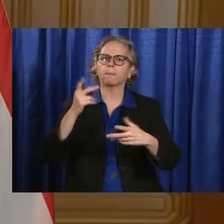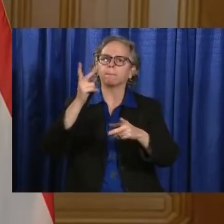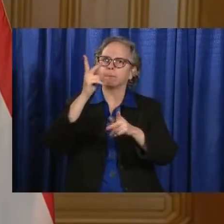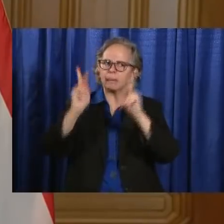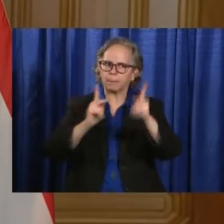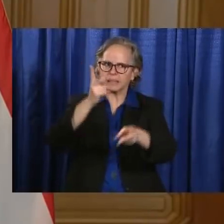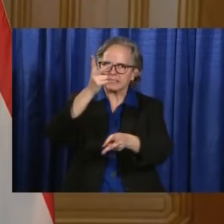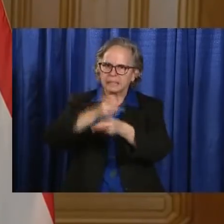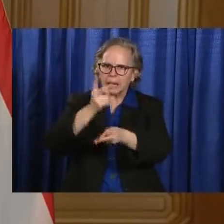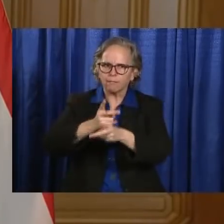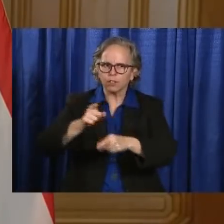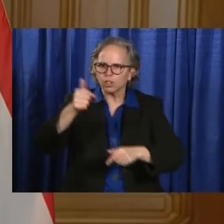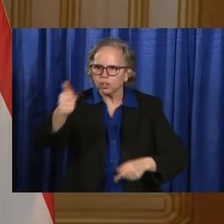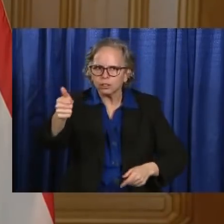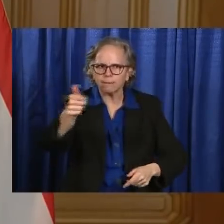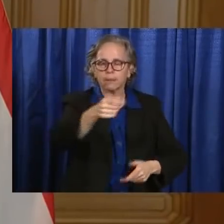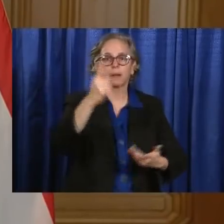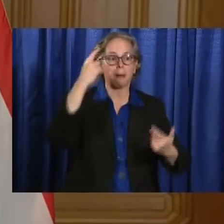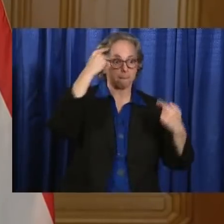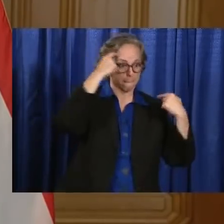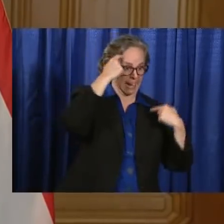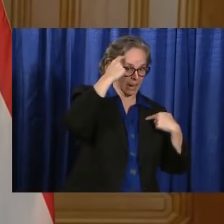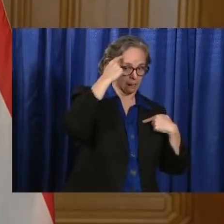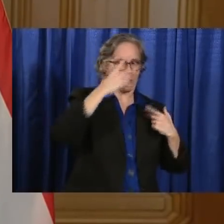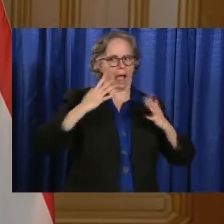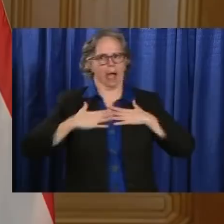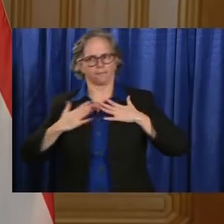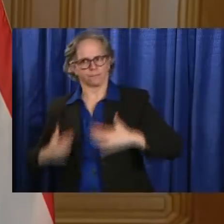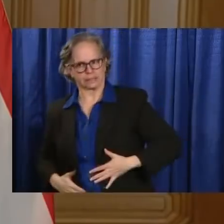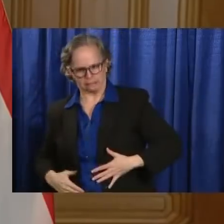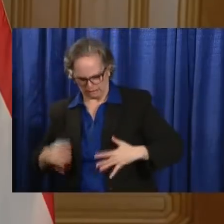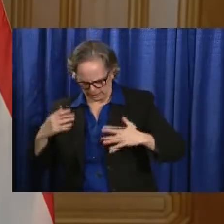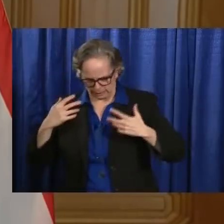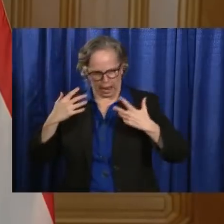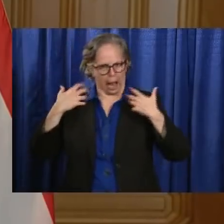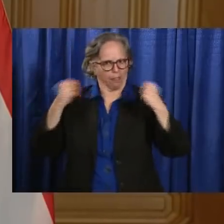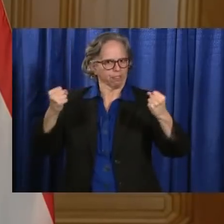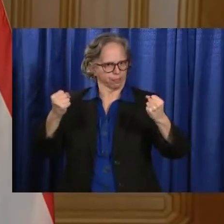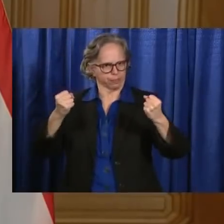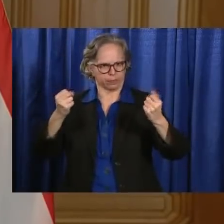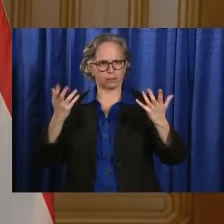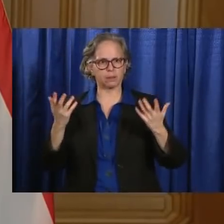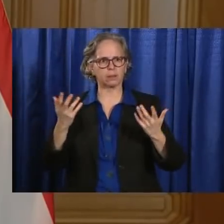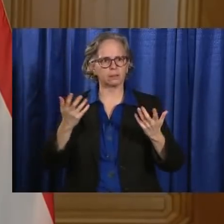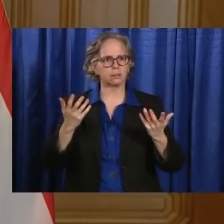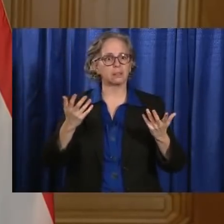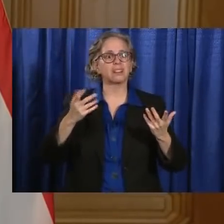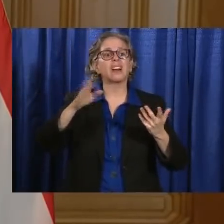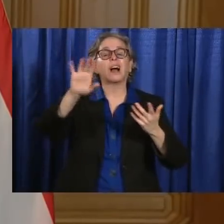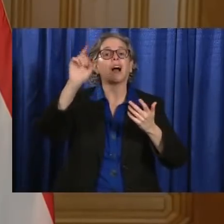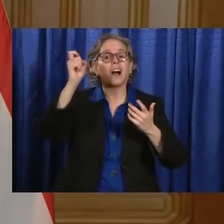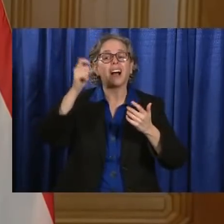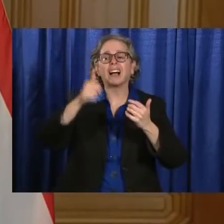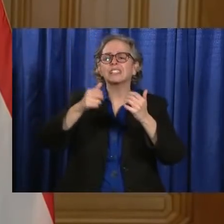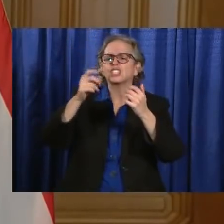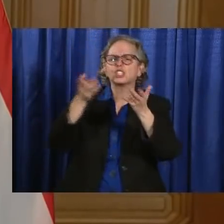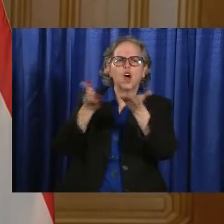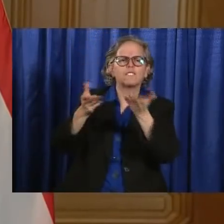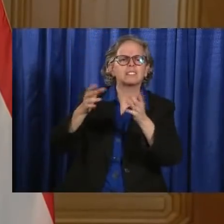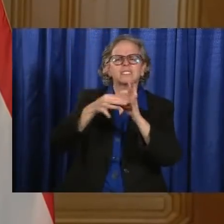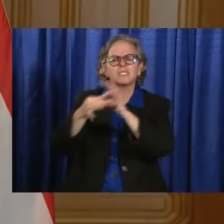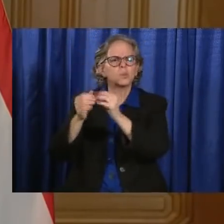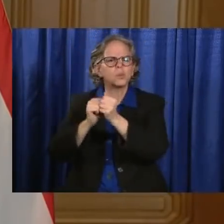Since most non-essential doctor's appointments have been postponed, telehealth services are being more widely utilized every